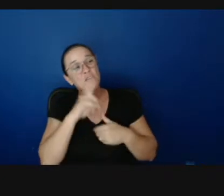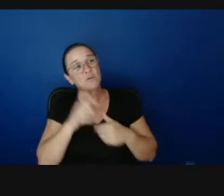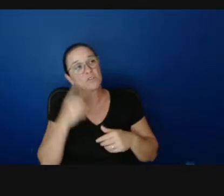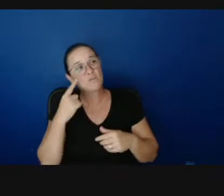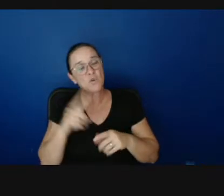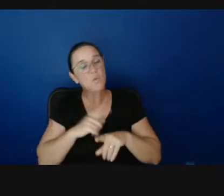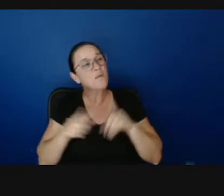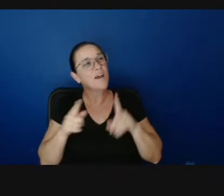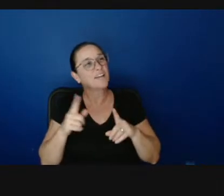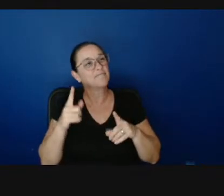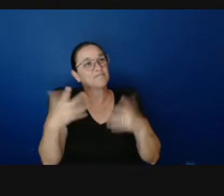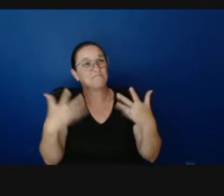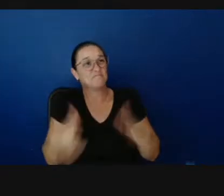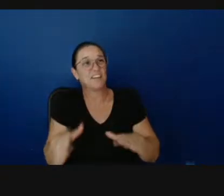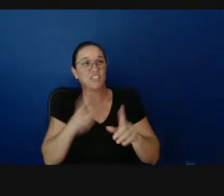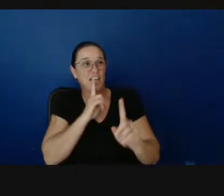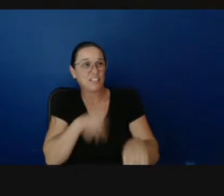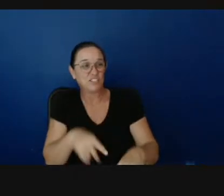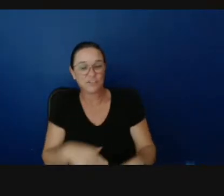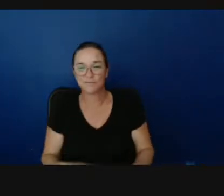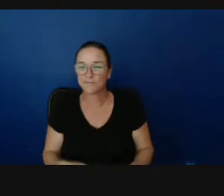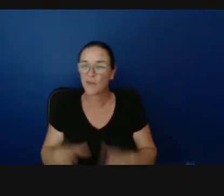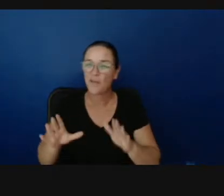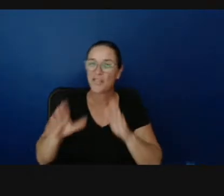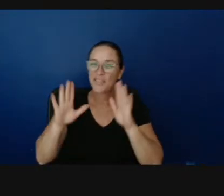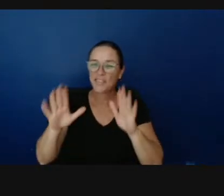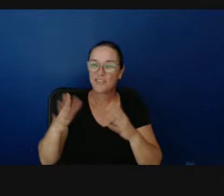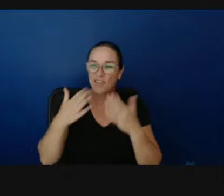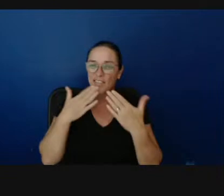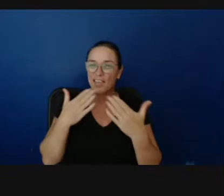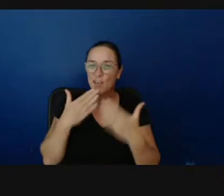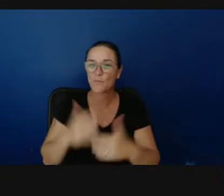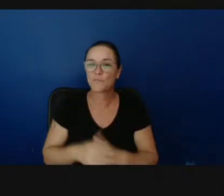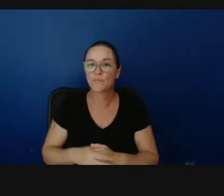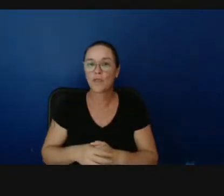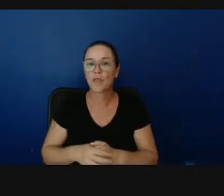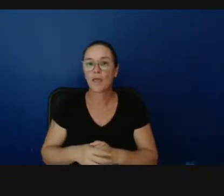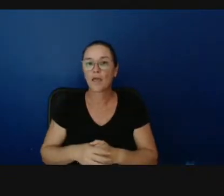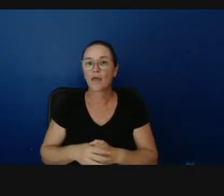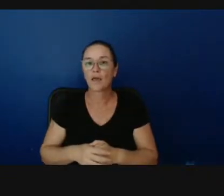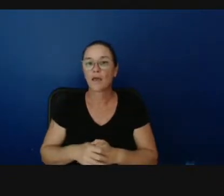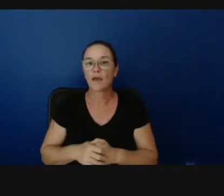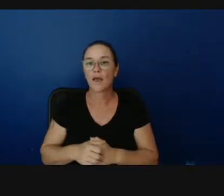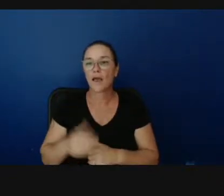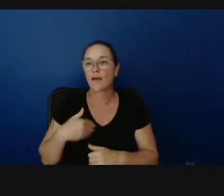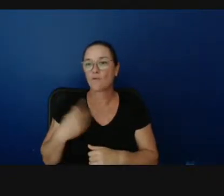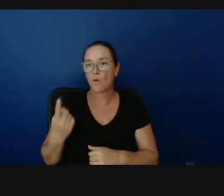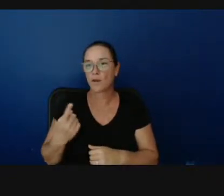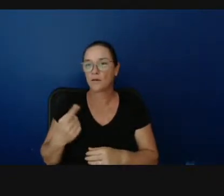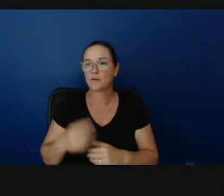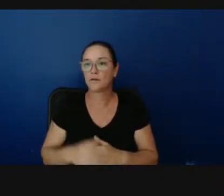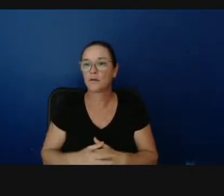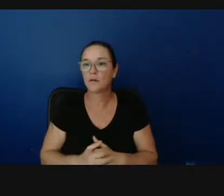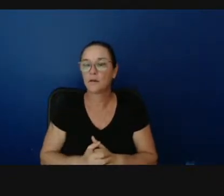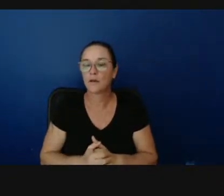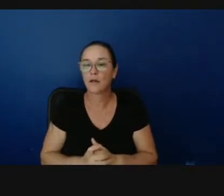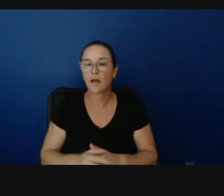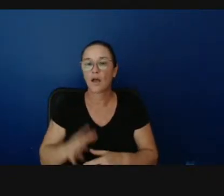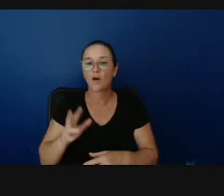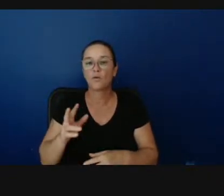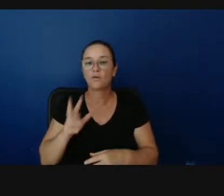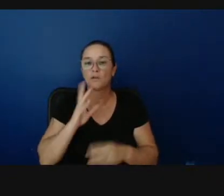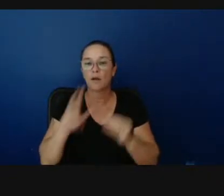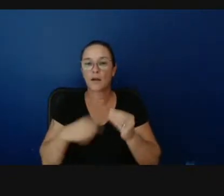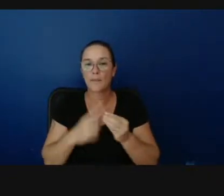is awesome. Nice. The one I wanted to ask you, I do have here, is about just the last little bit. We were looking at the S2,